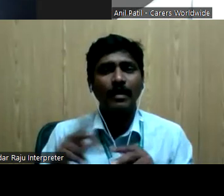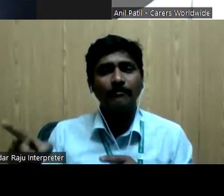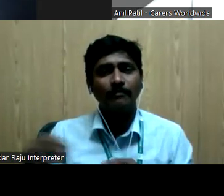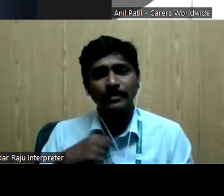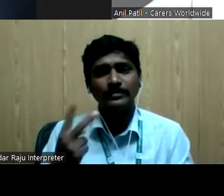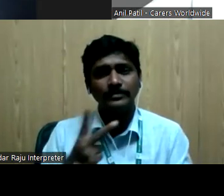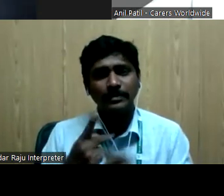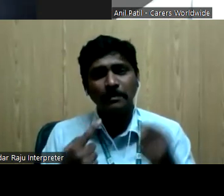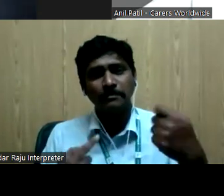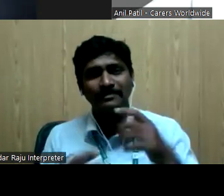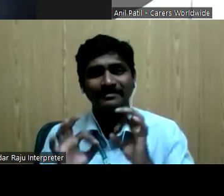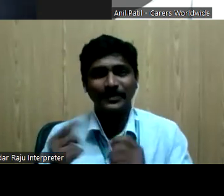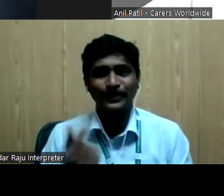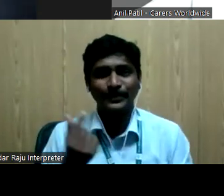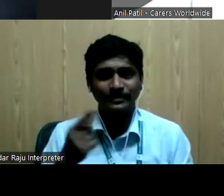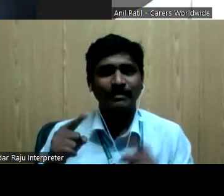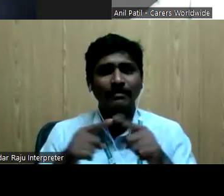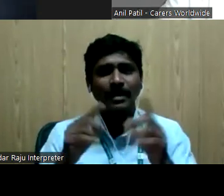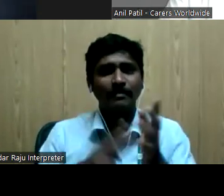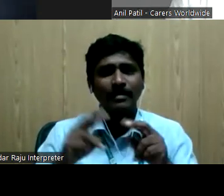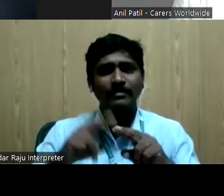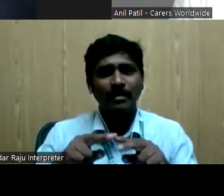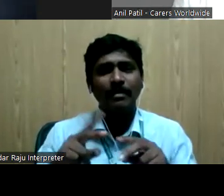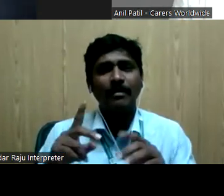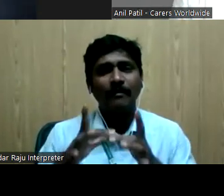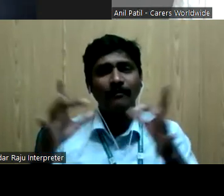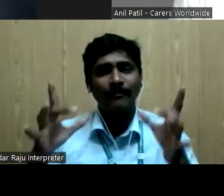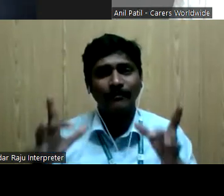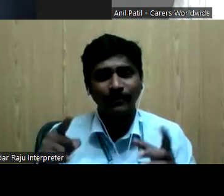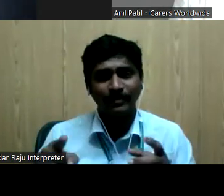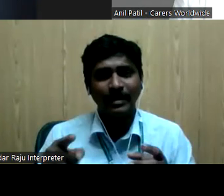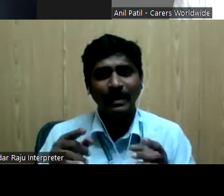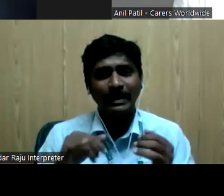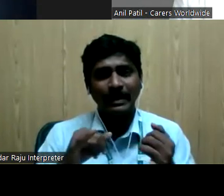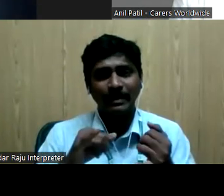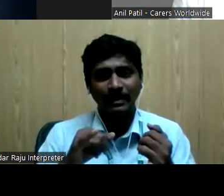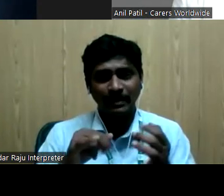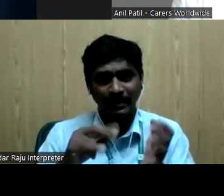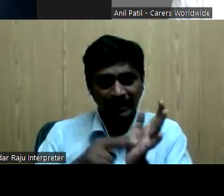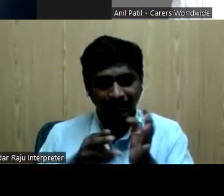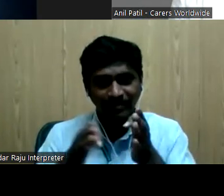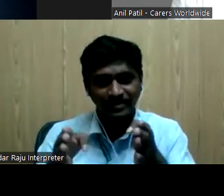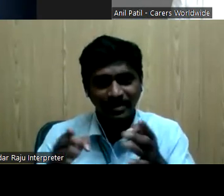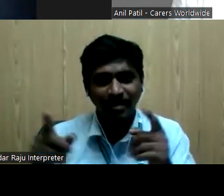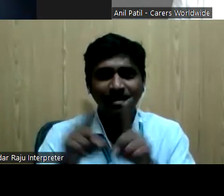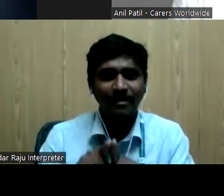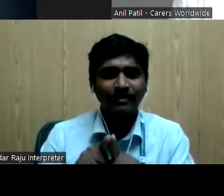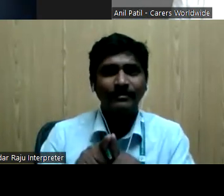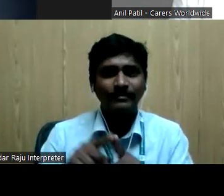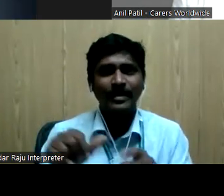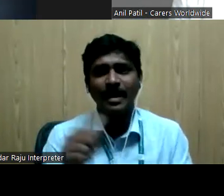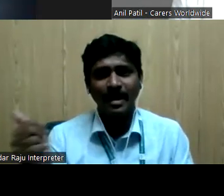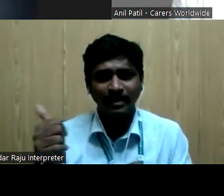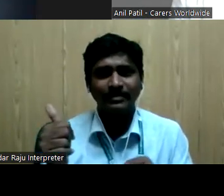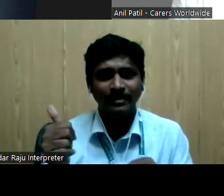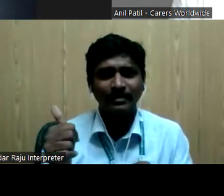there, I know Tech Mahindra Foundation, of course, is hosting this. With Nayi Disha, we have other partners of Tech Mahindra Foundation who are based